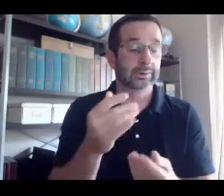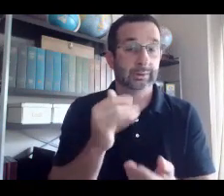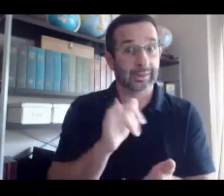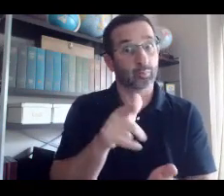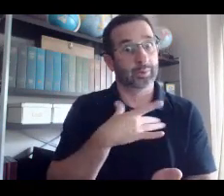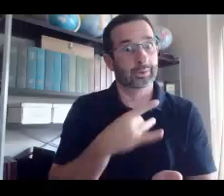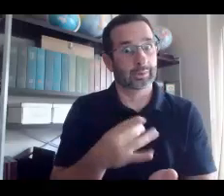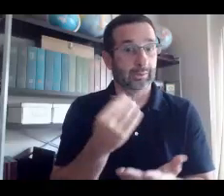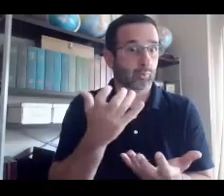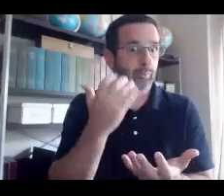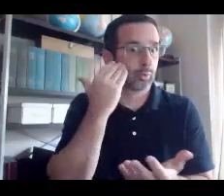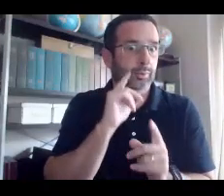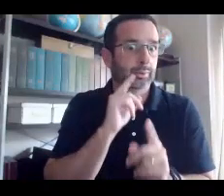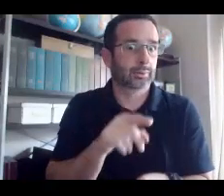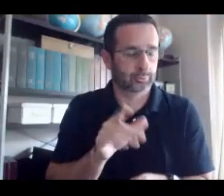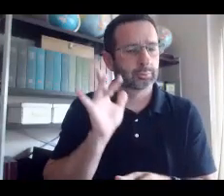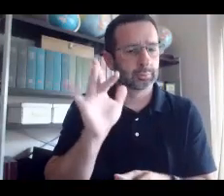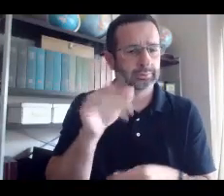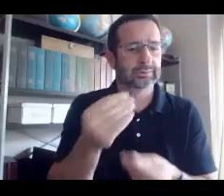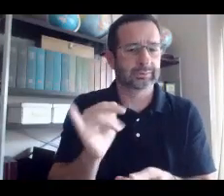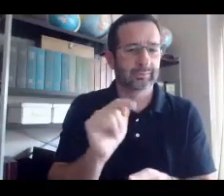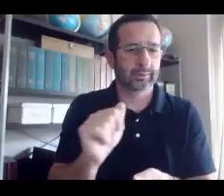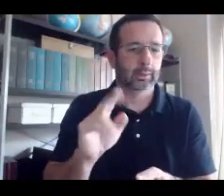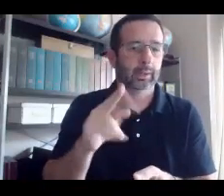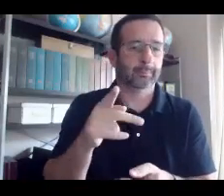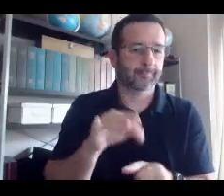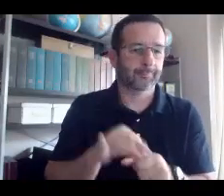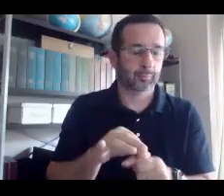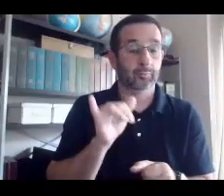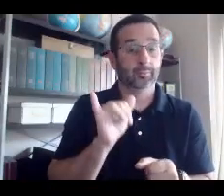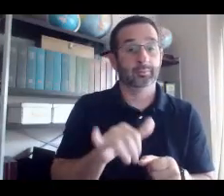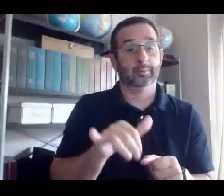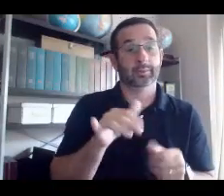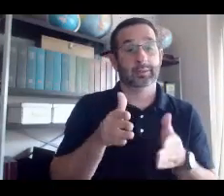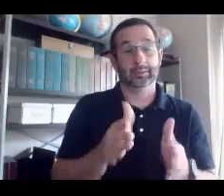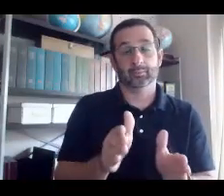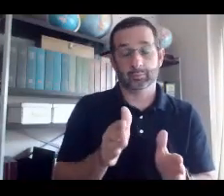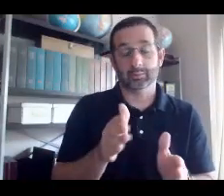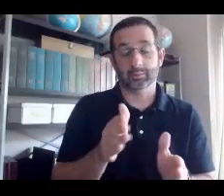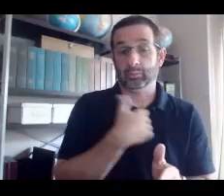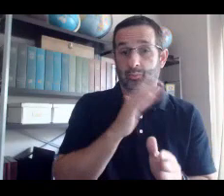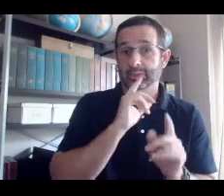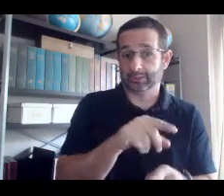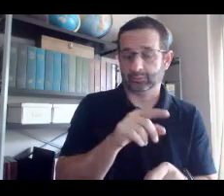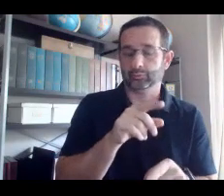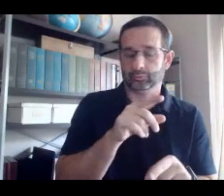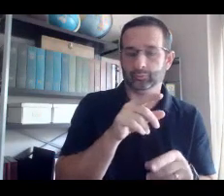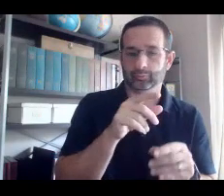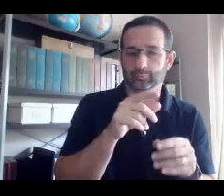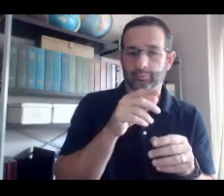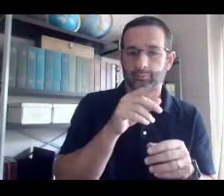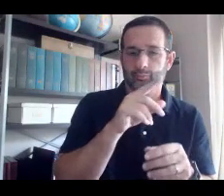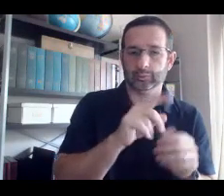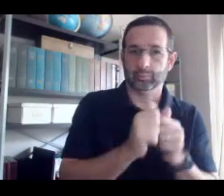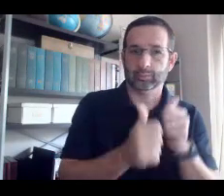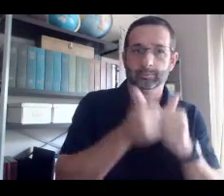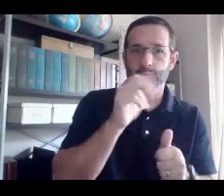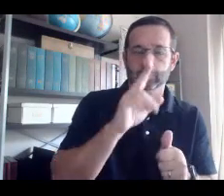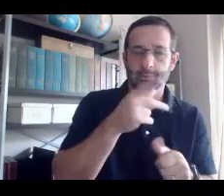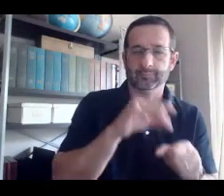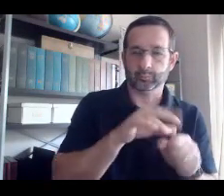and you see that someone had already asked that question and you'd like to know the answer, you can give it an upvote, and that'll allow